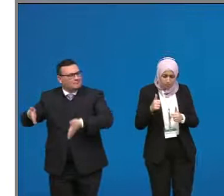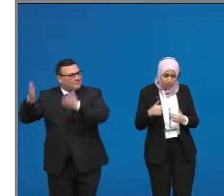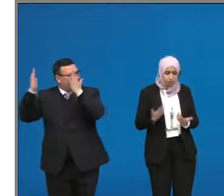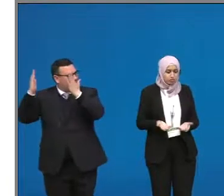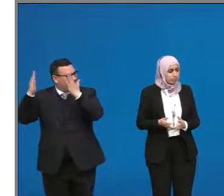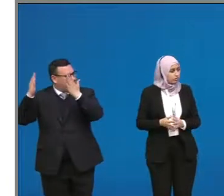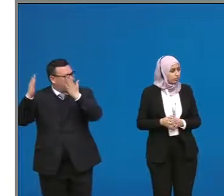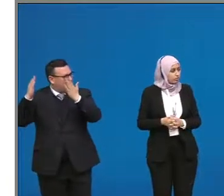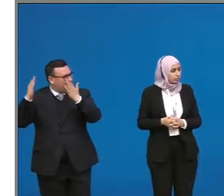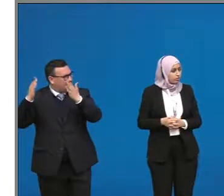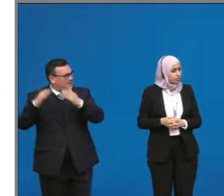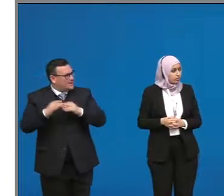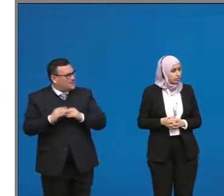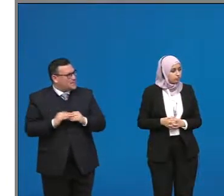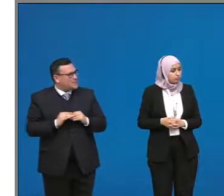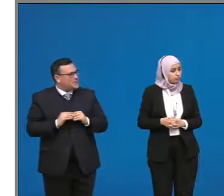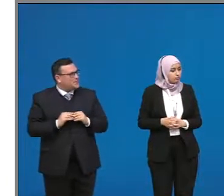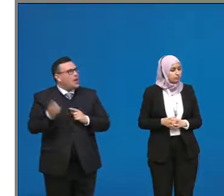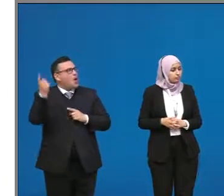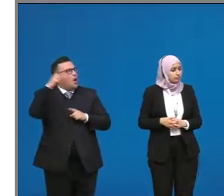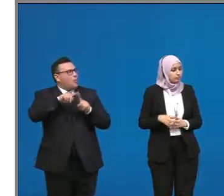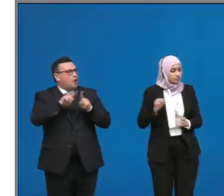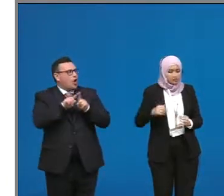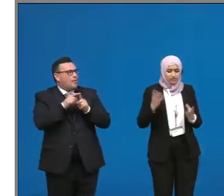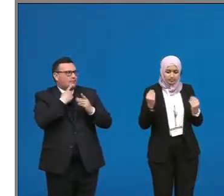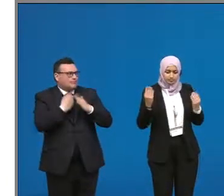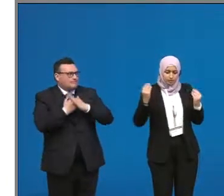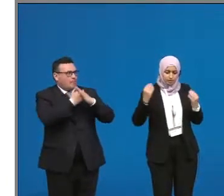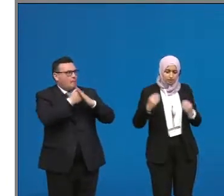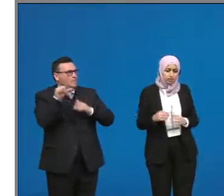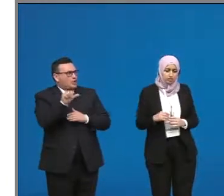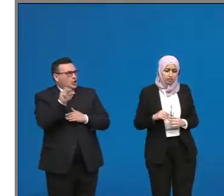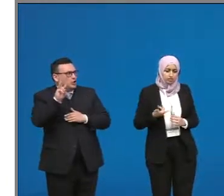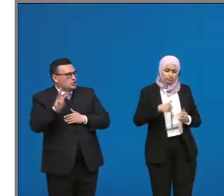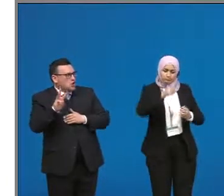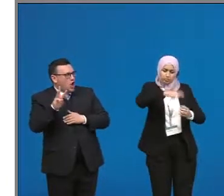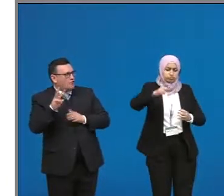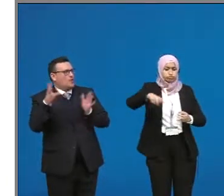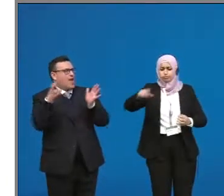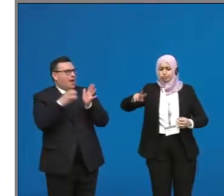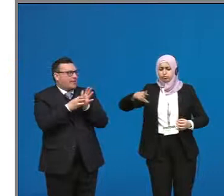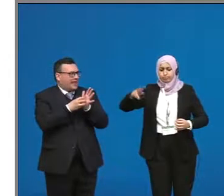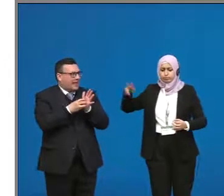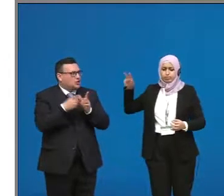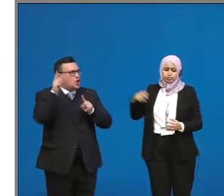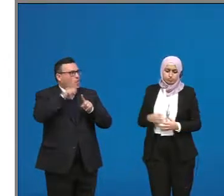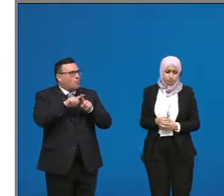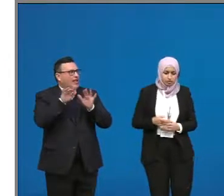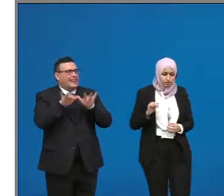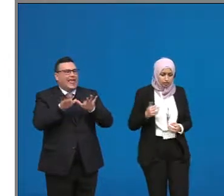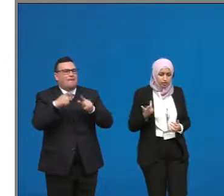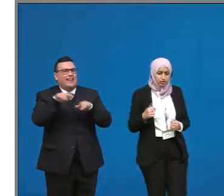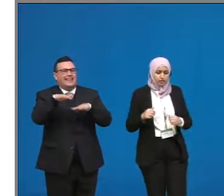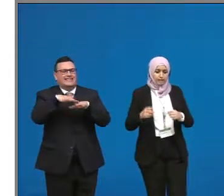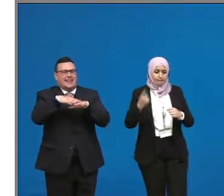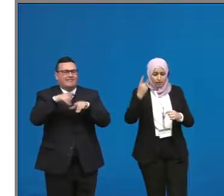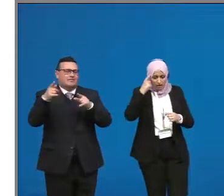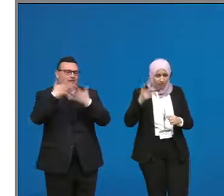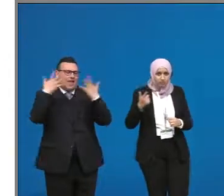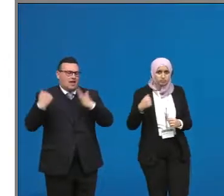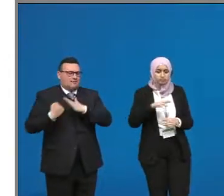Various application domains benefited from research and development in the area of